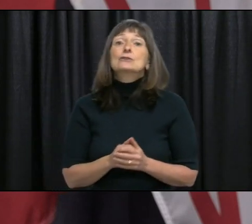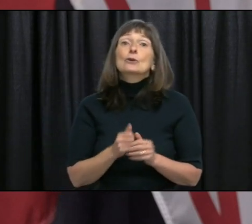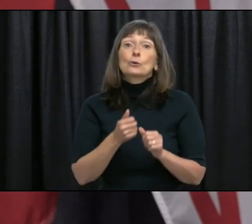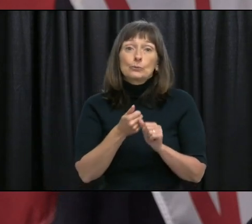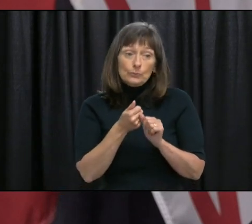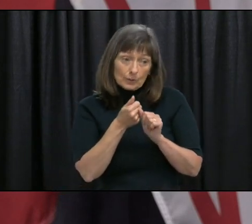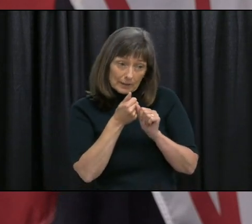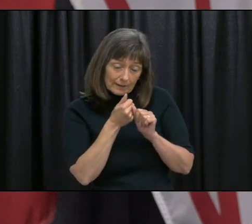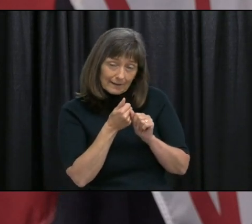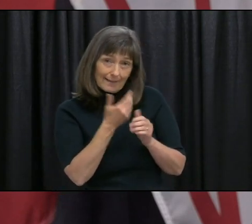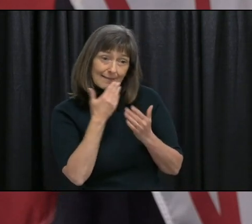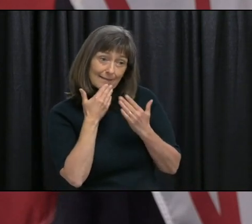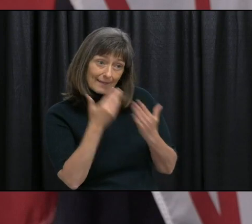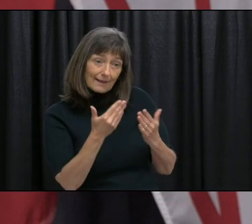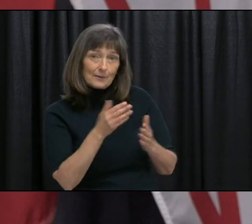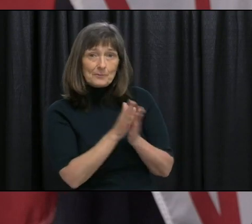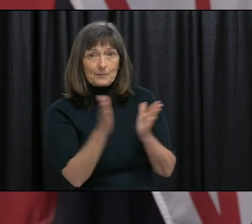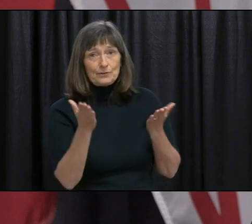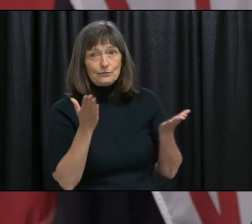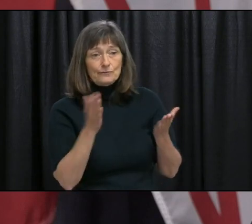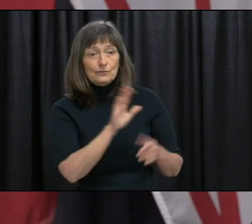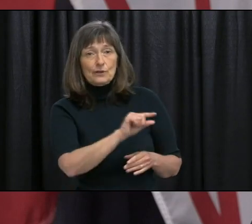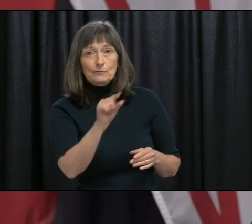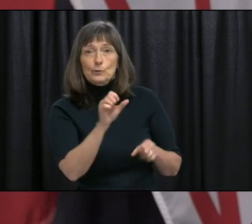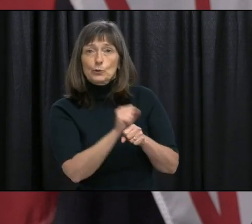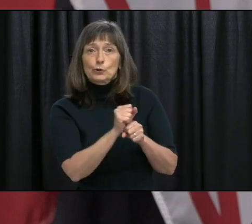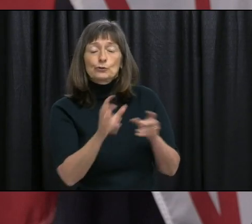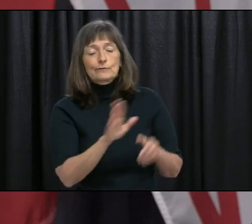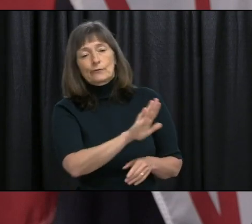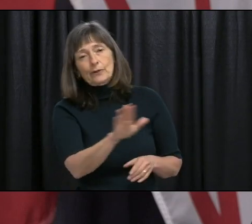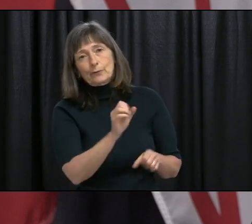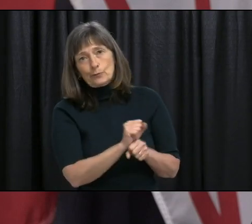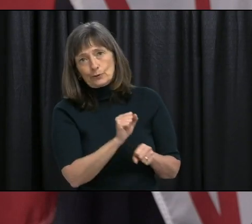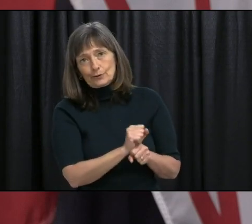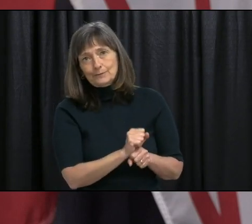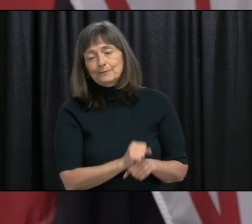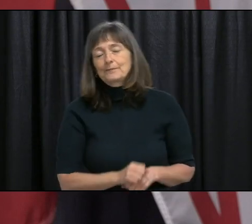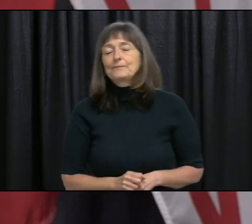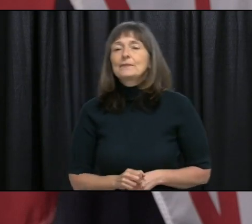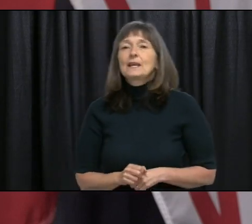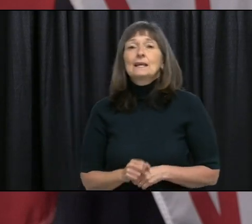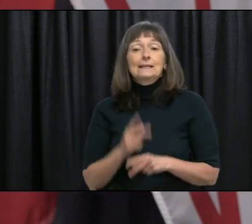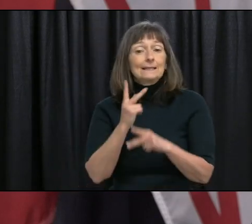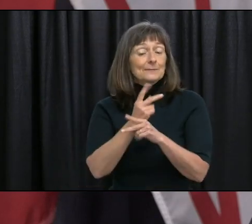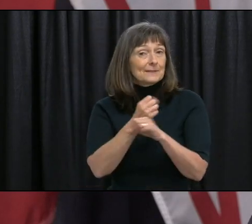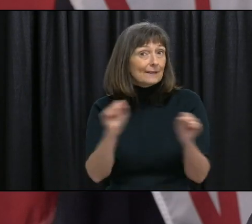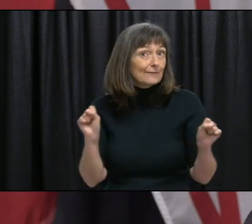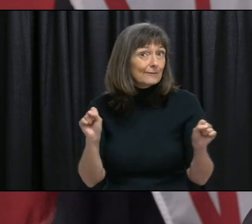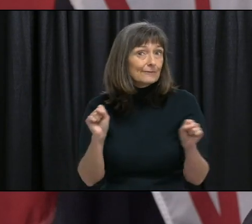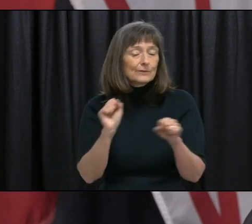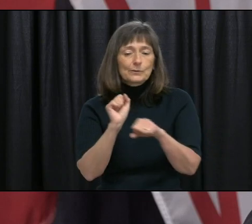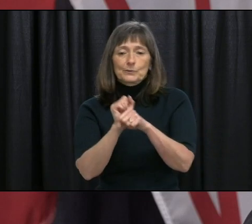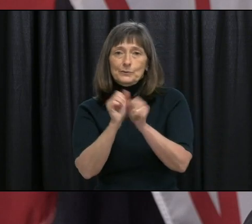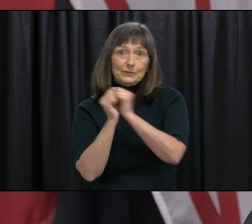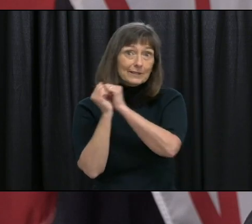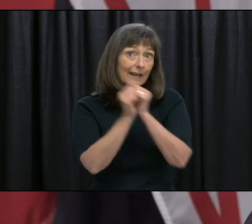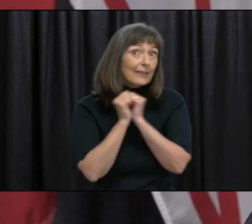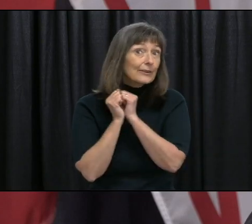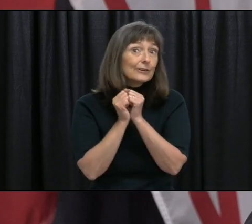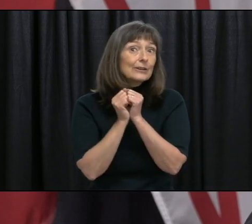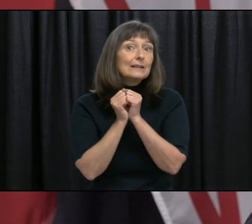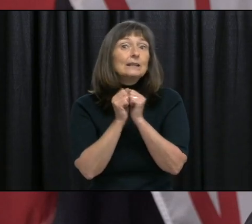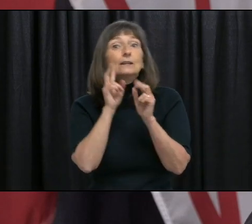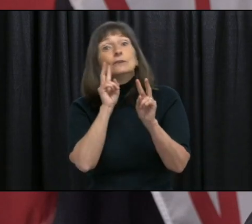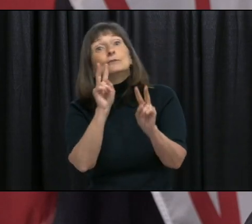public service for the great work that they do. Please stay safe. Let's work together. Let's look forward to a time when we can actually formally